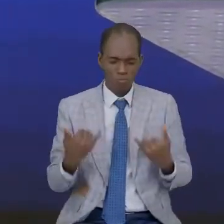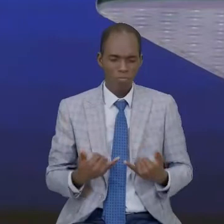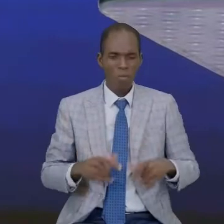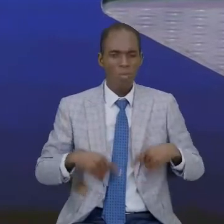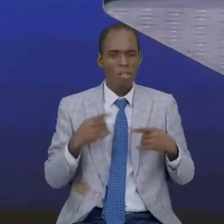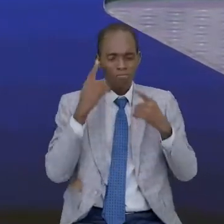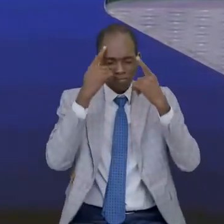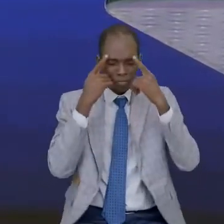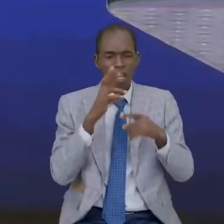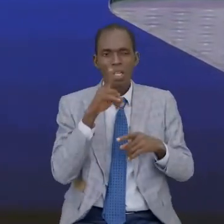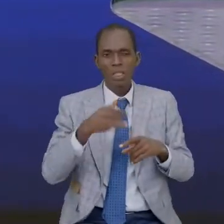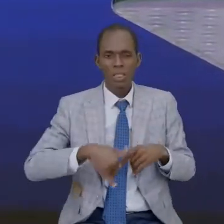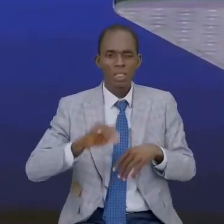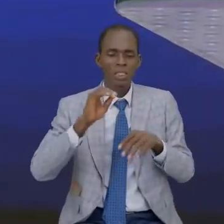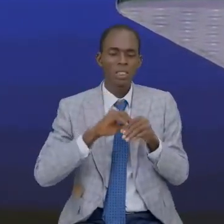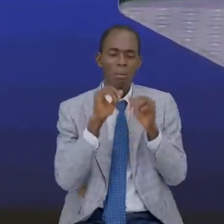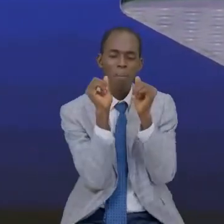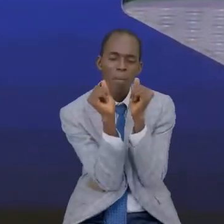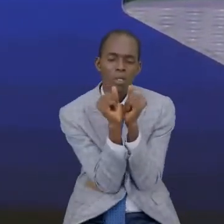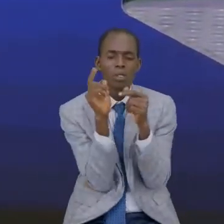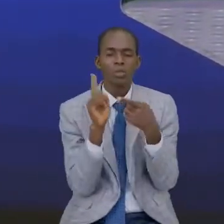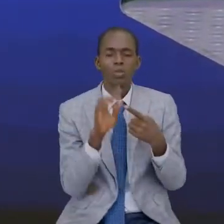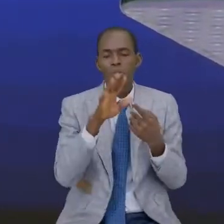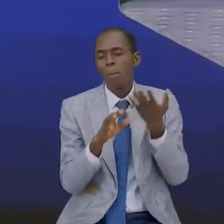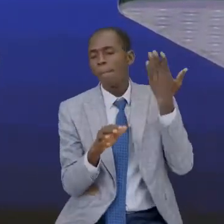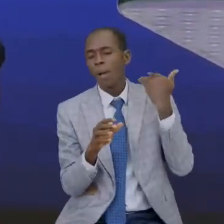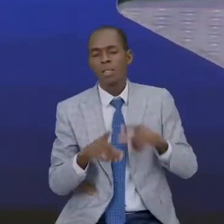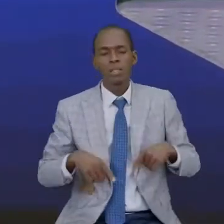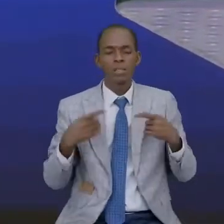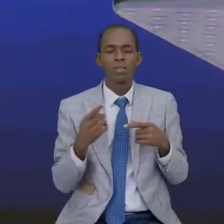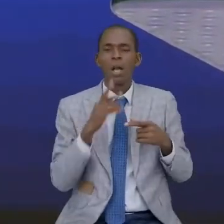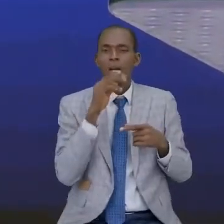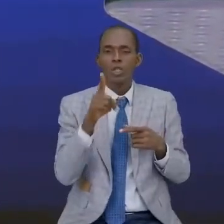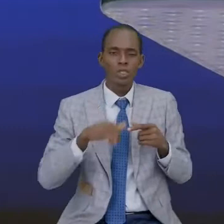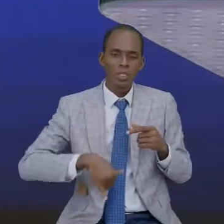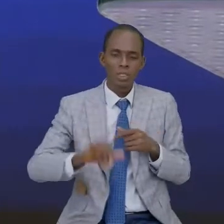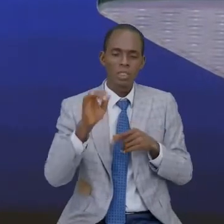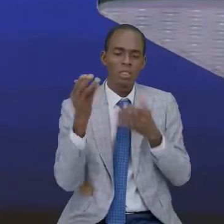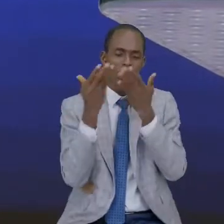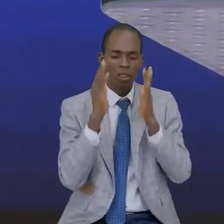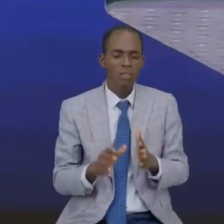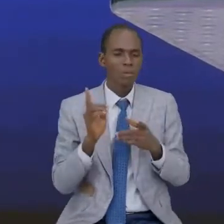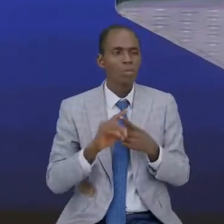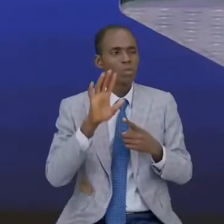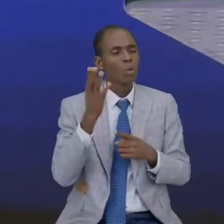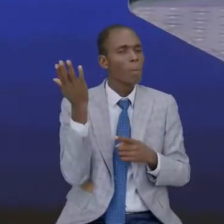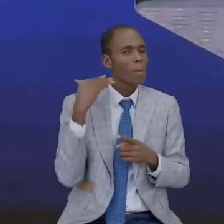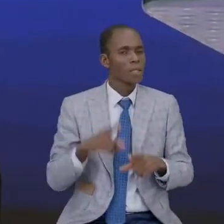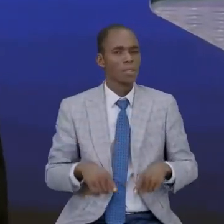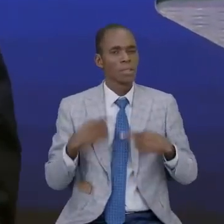Are you still in bondage to the past life? Are you still in bondage, in servitude to the